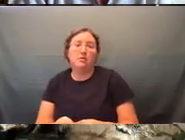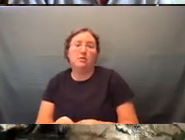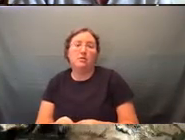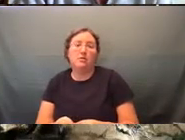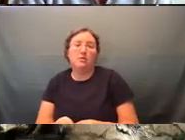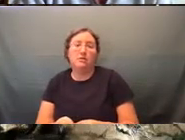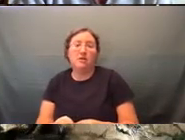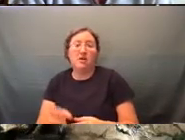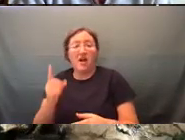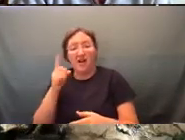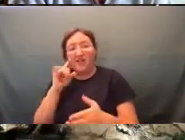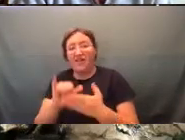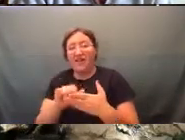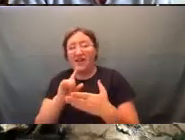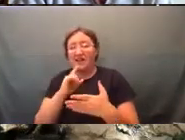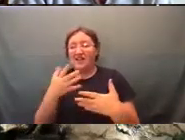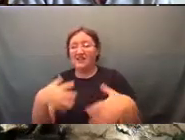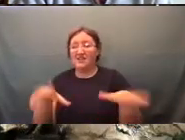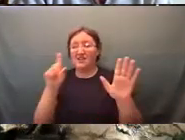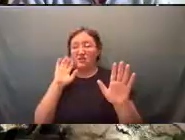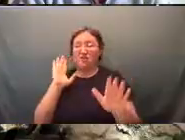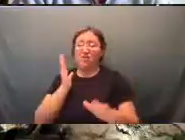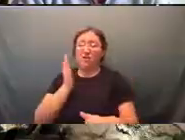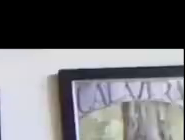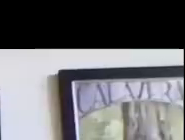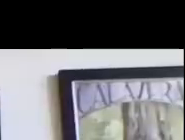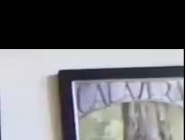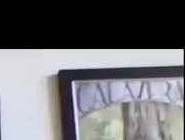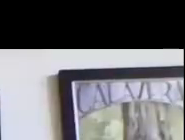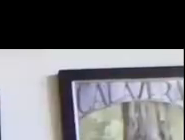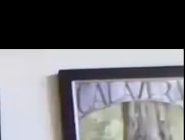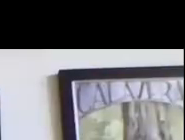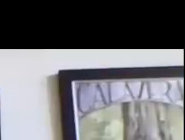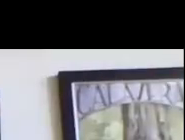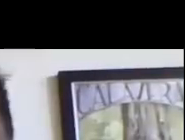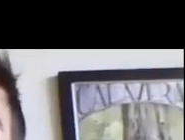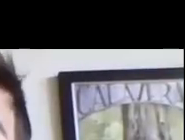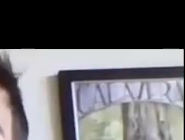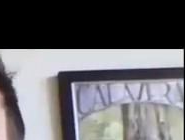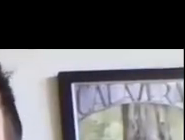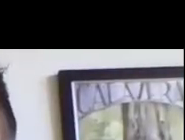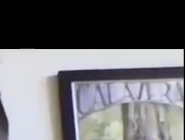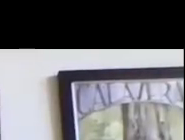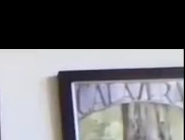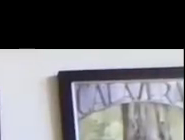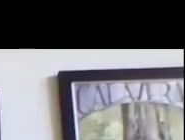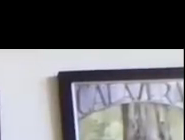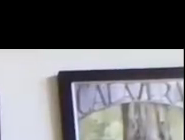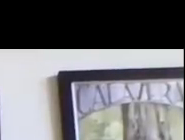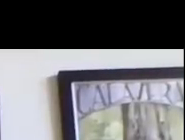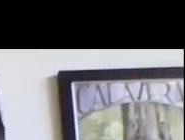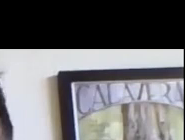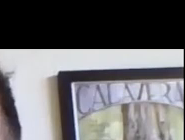that is it for our tour of Half Dome. Celeste has been kind enough to throw